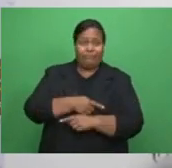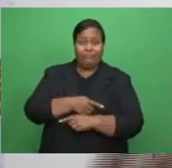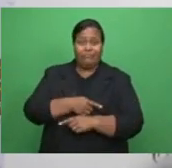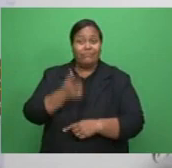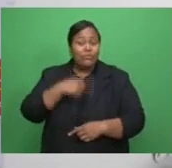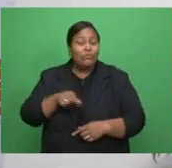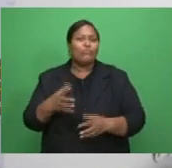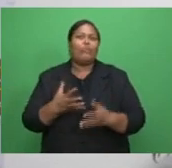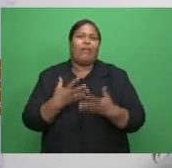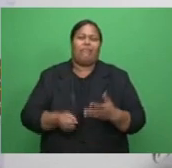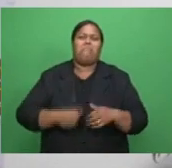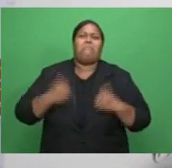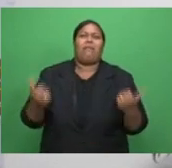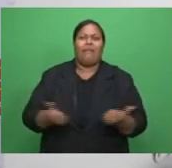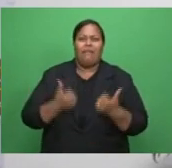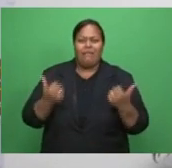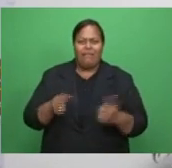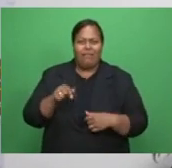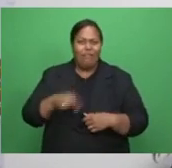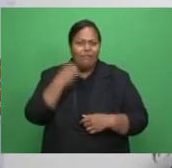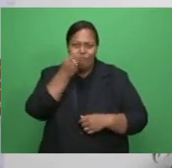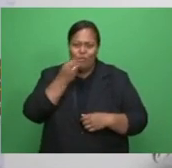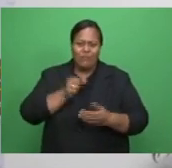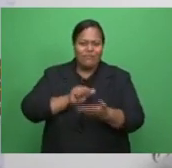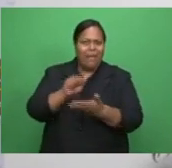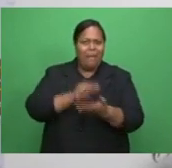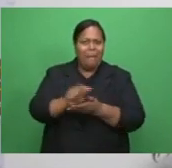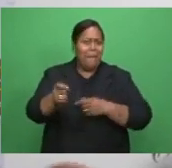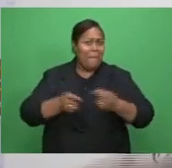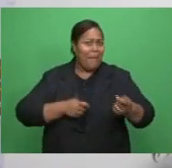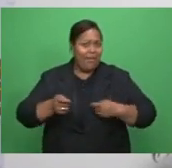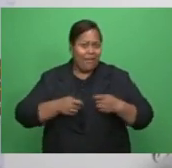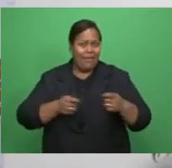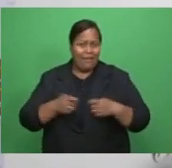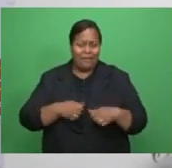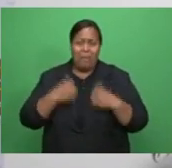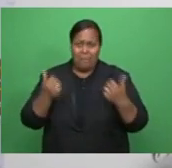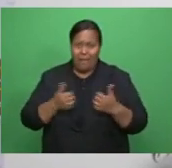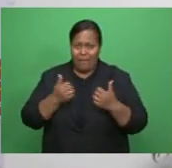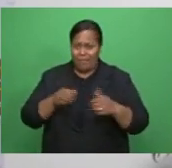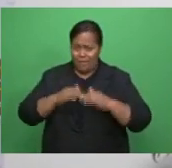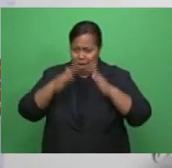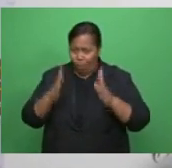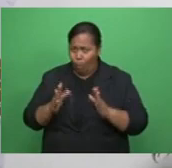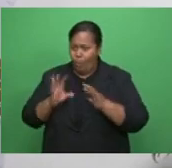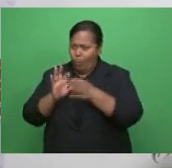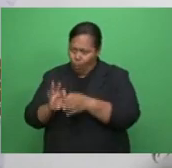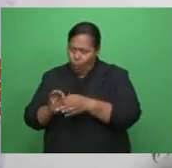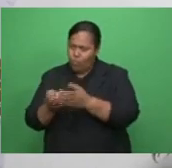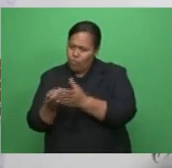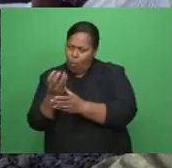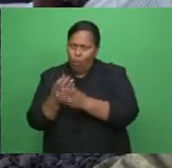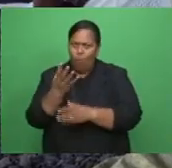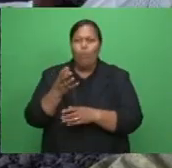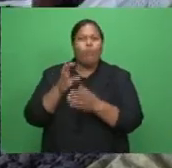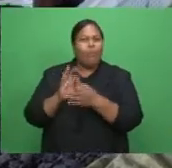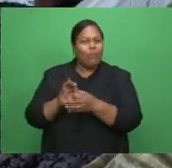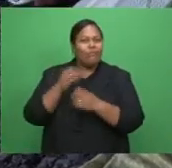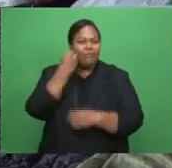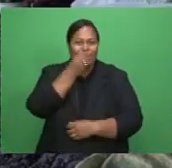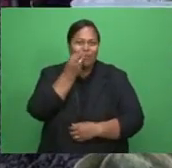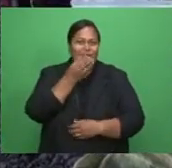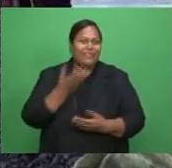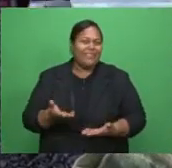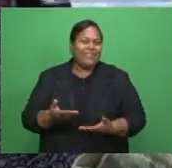got abundance of produce, in the market, and a lot of households are also producing their own, they're growing their own food. The